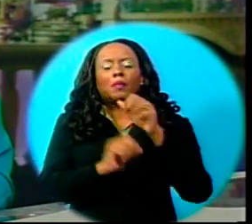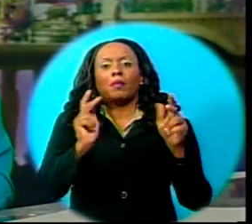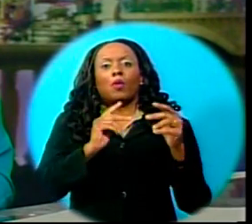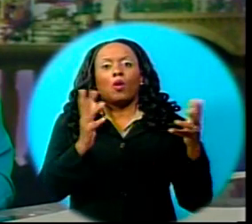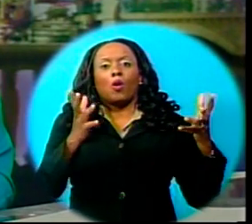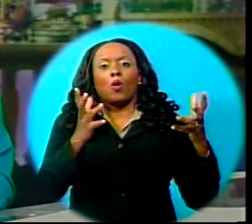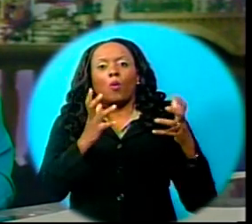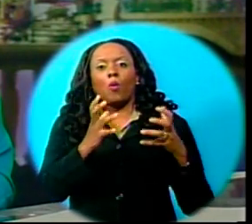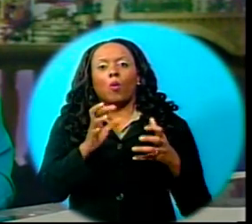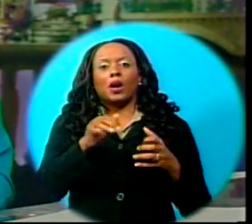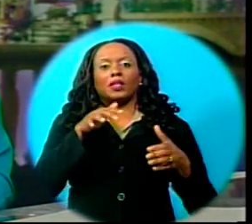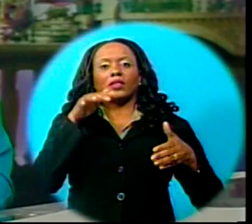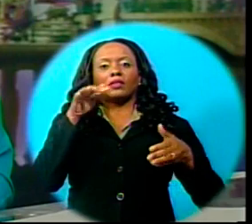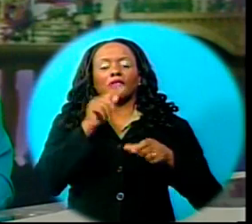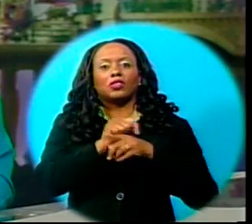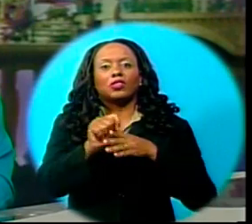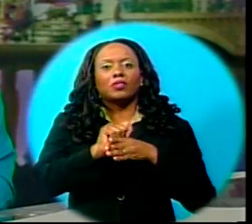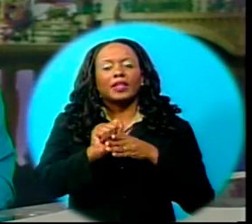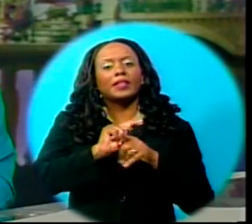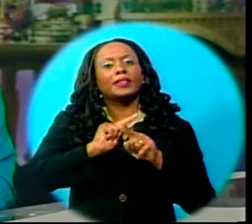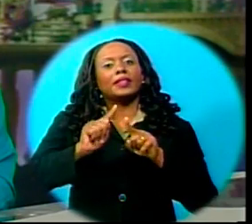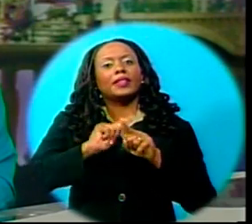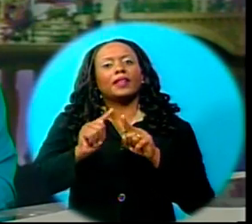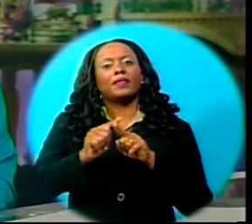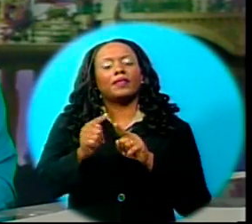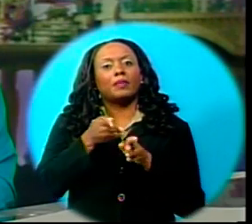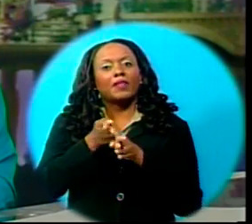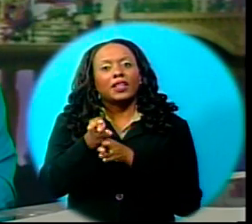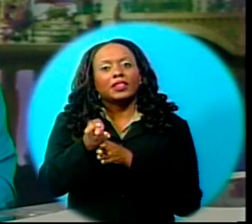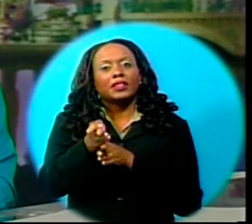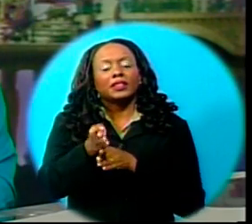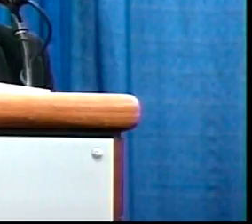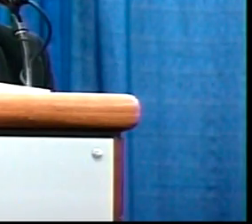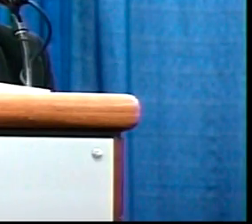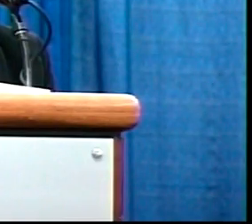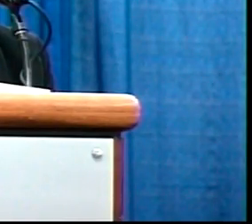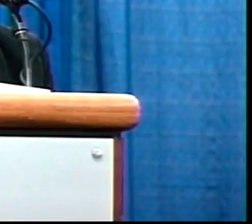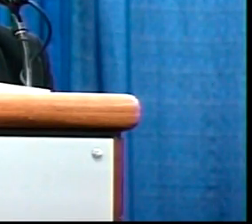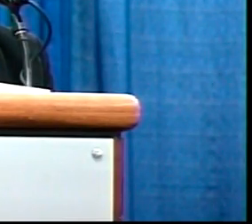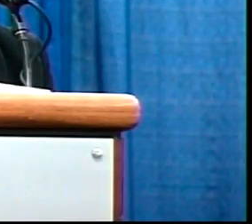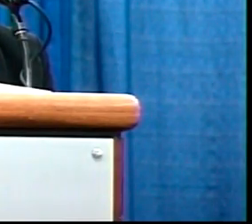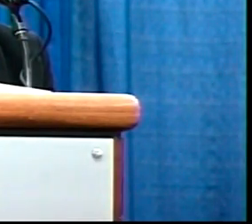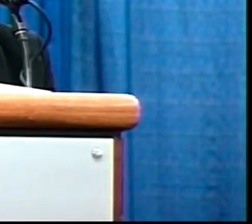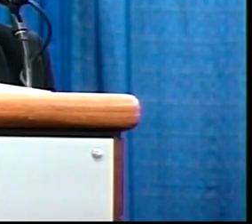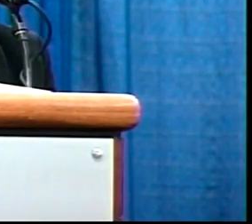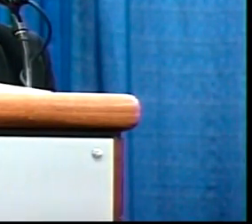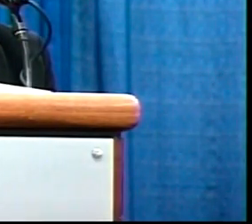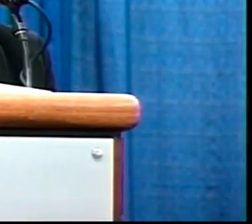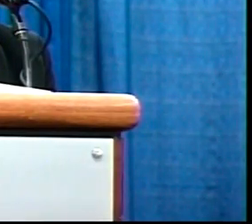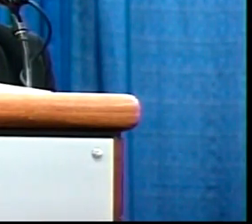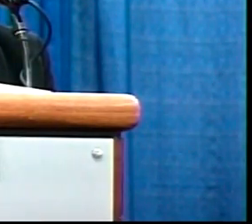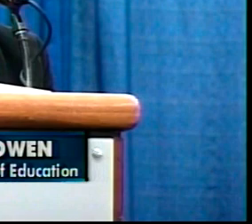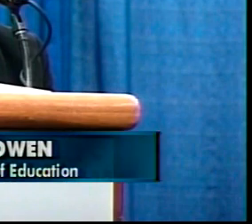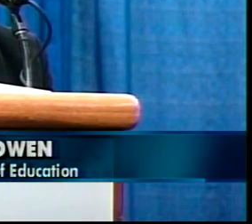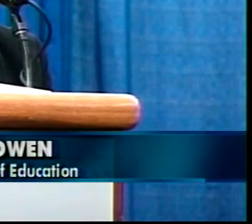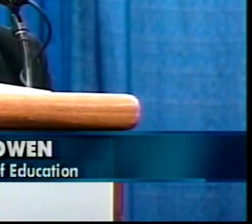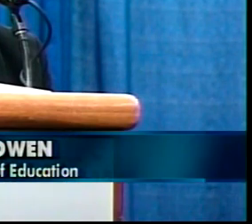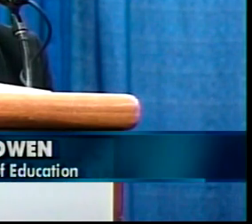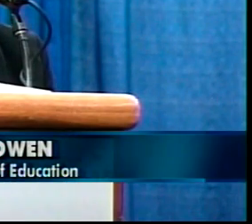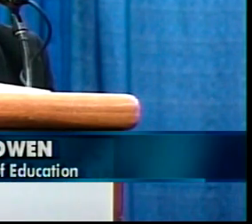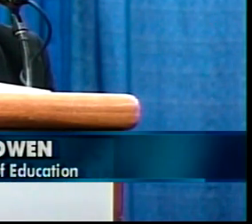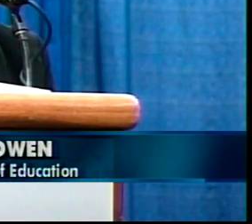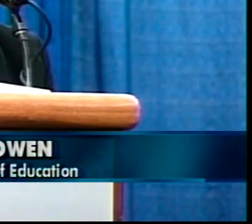further studies and training in specialized areas, such as management, international